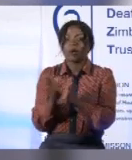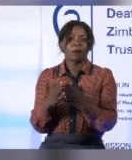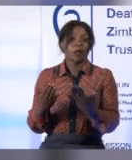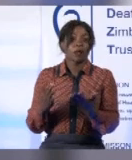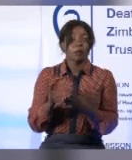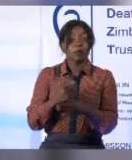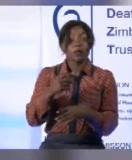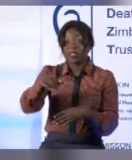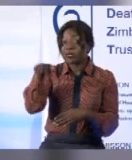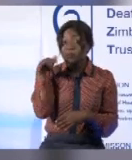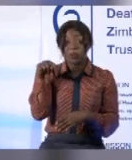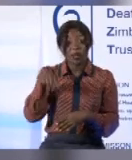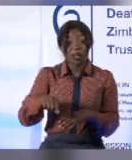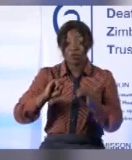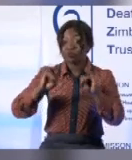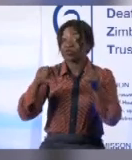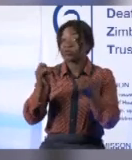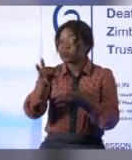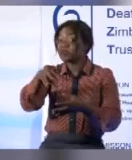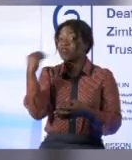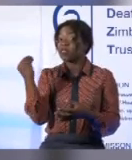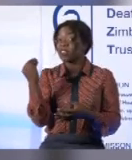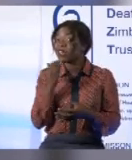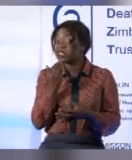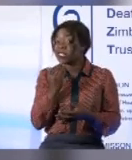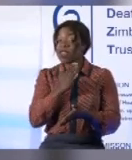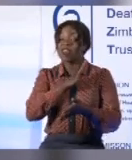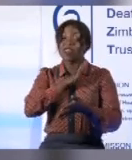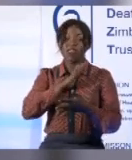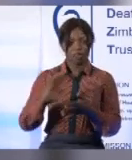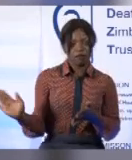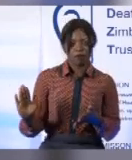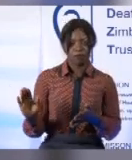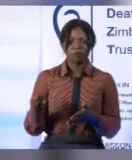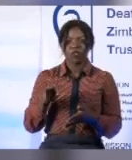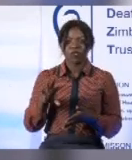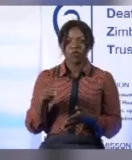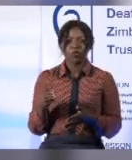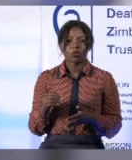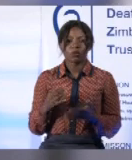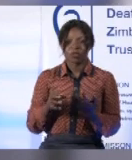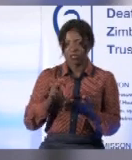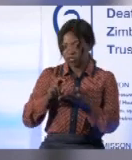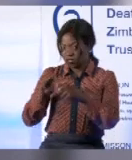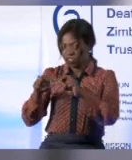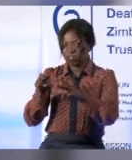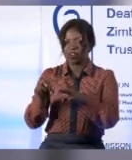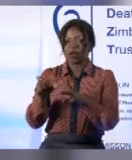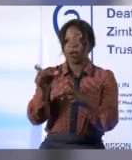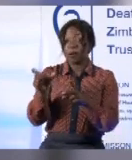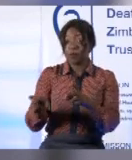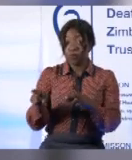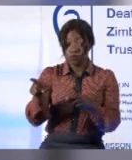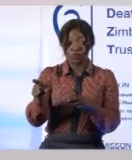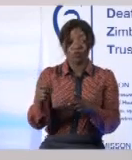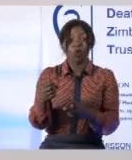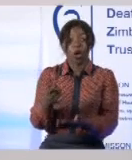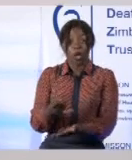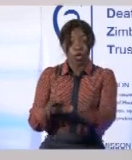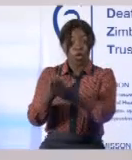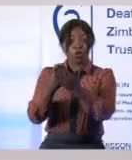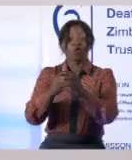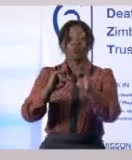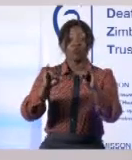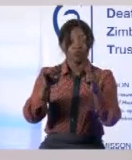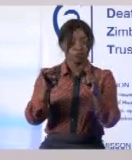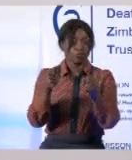for someone to get a job, it's very tricky. So I also find a client that helped me to get a job. So there was actually, are